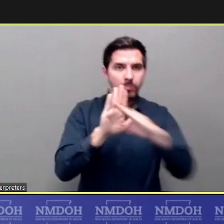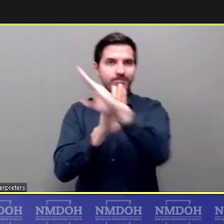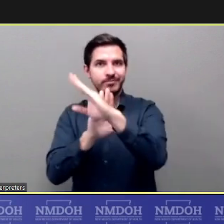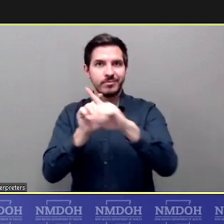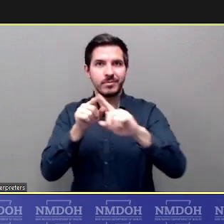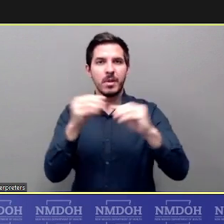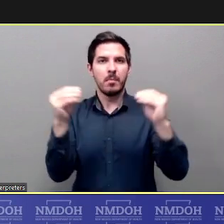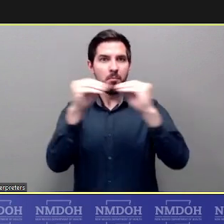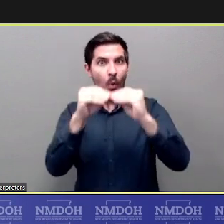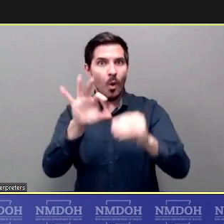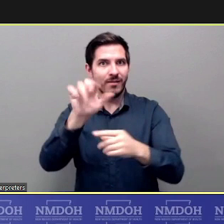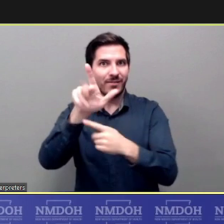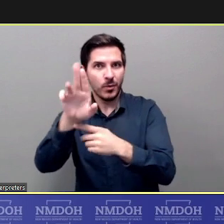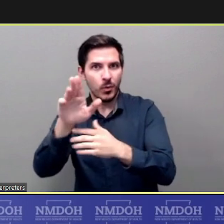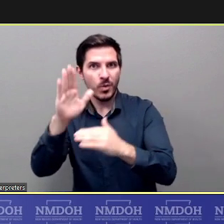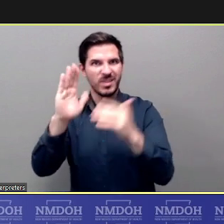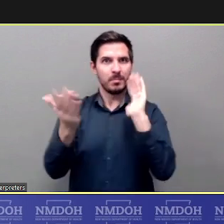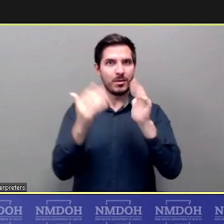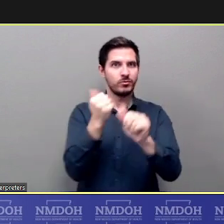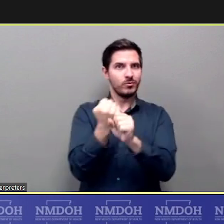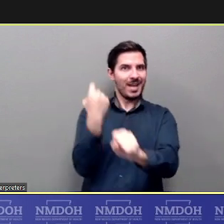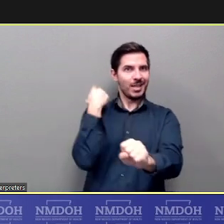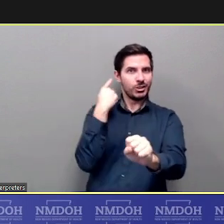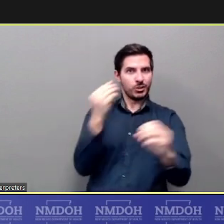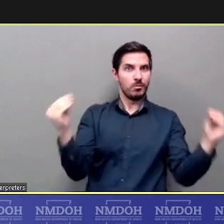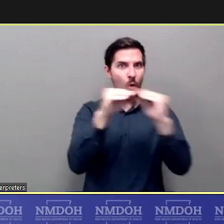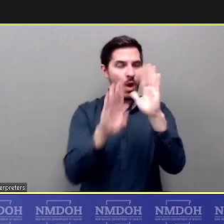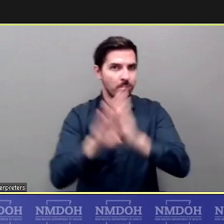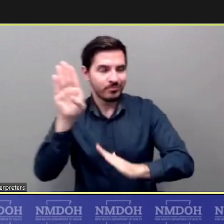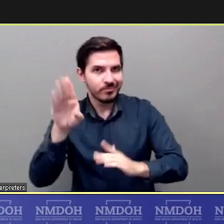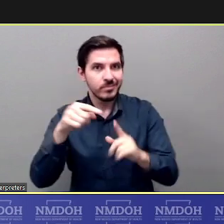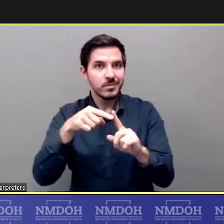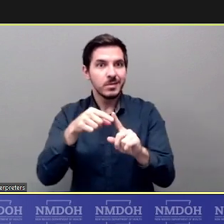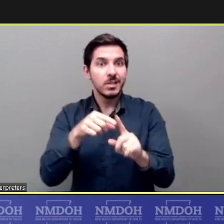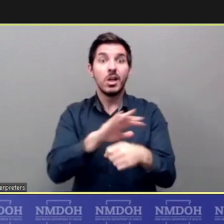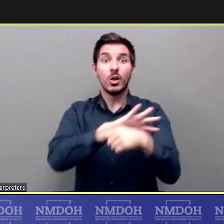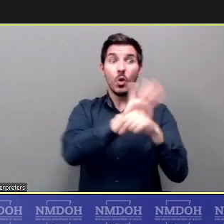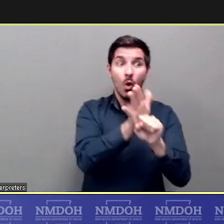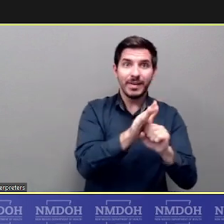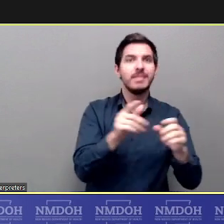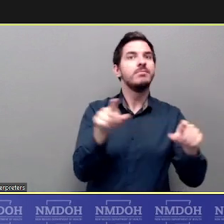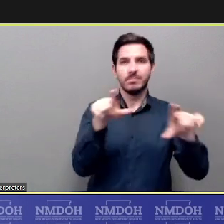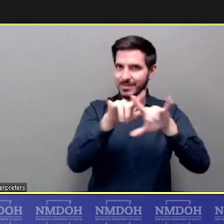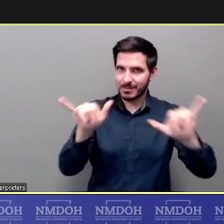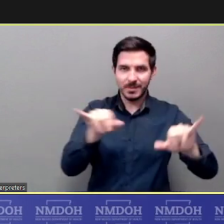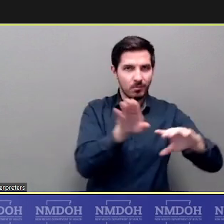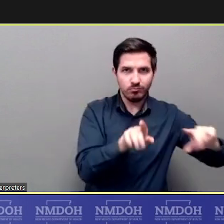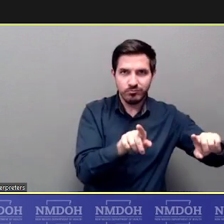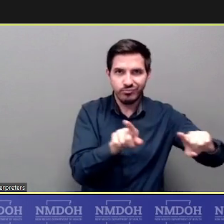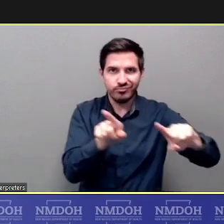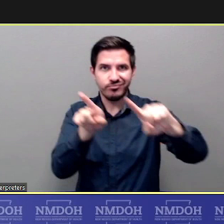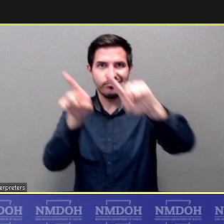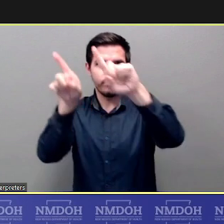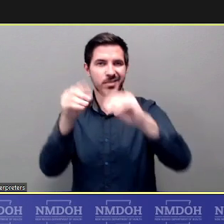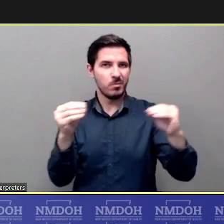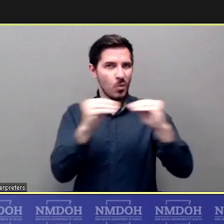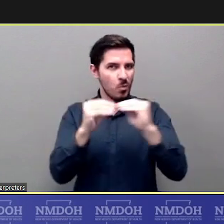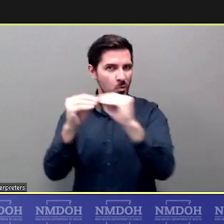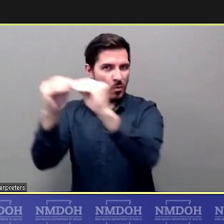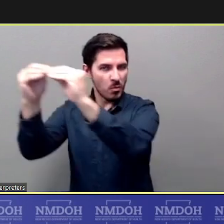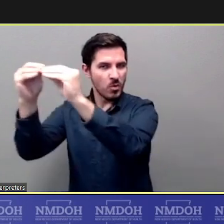than last year. Our cases of COVID are rising steadily right now, but in addition, we are having a